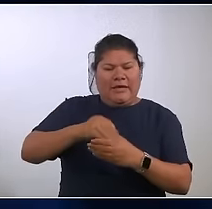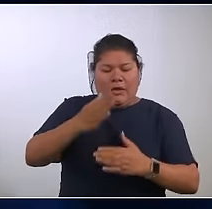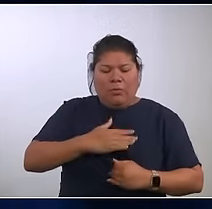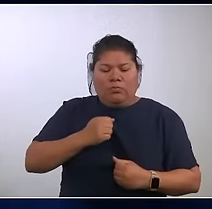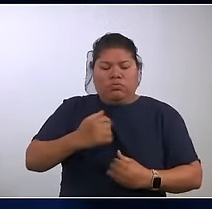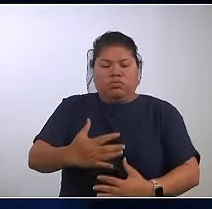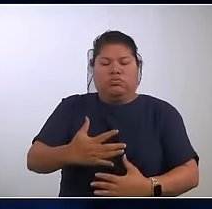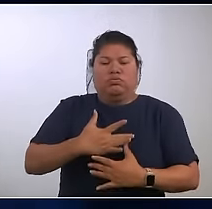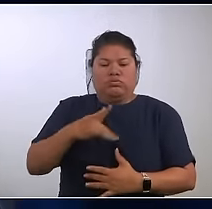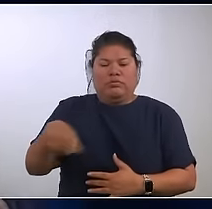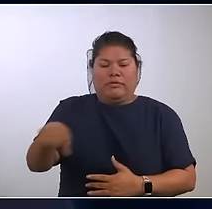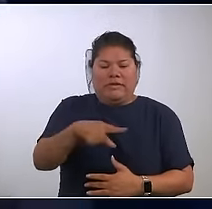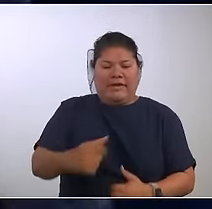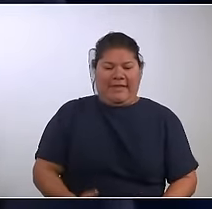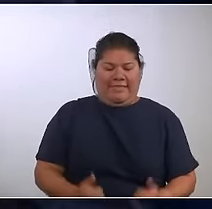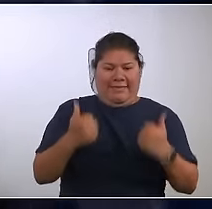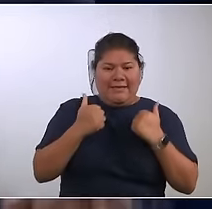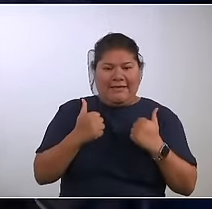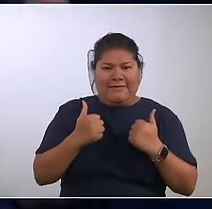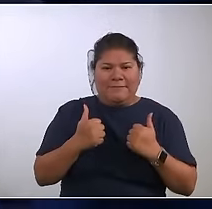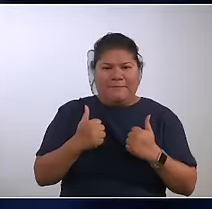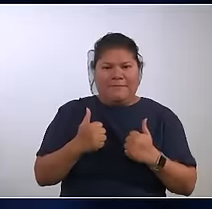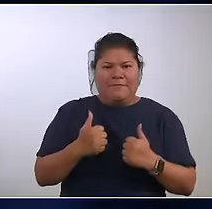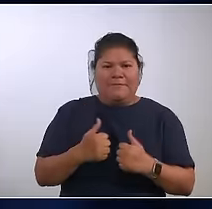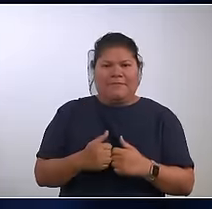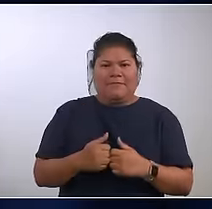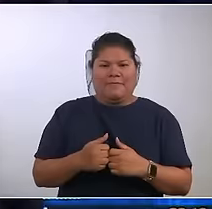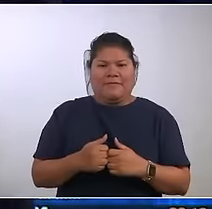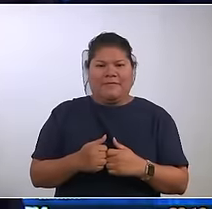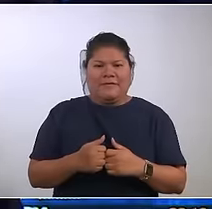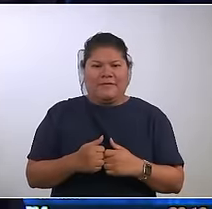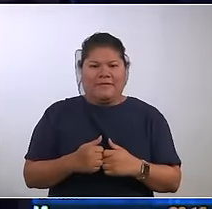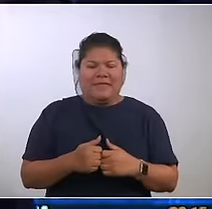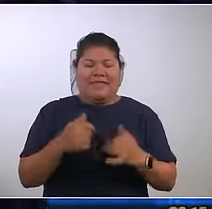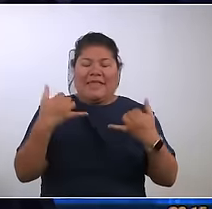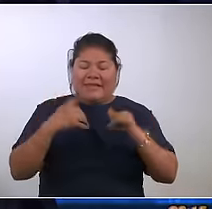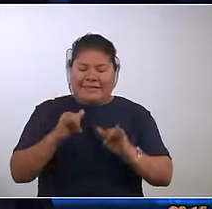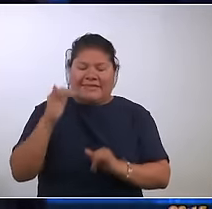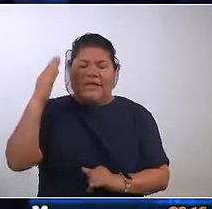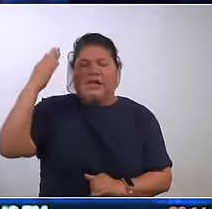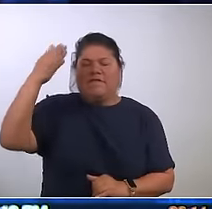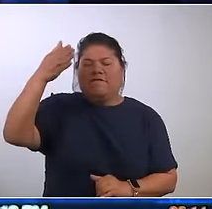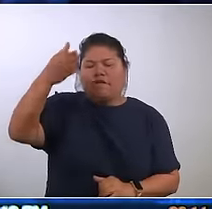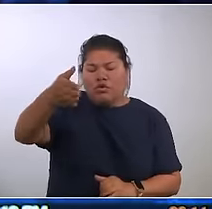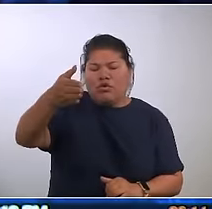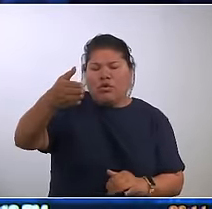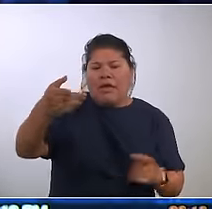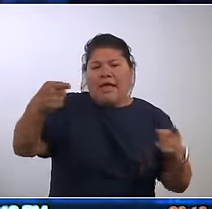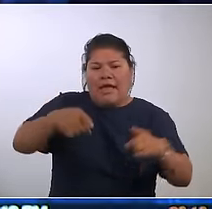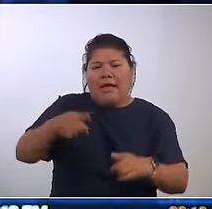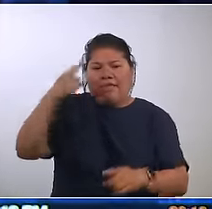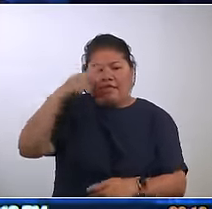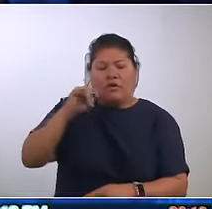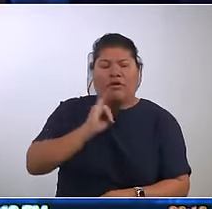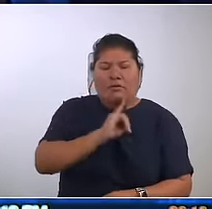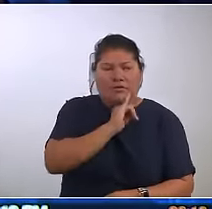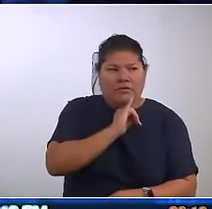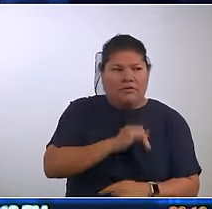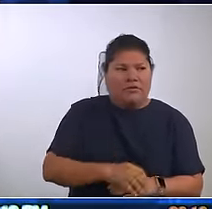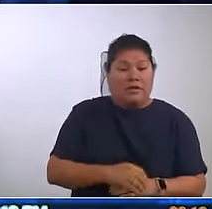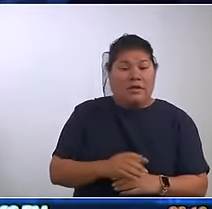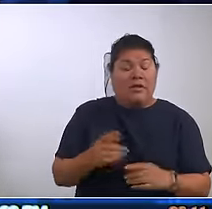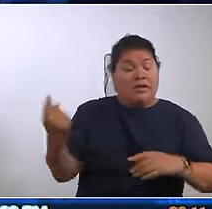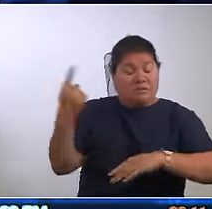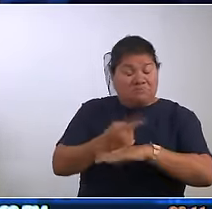came into them, y vivieron, and they lived. Este es un evento todavía del futuro de Israel. This is a future event in Israel. Llegará el